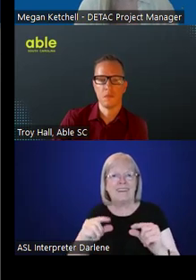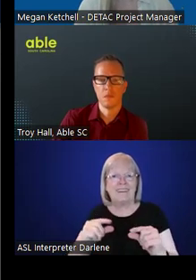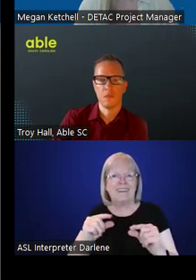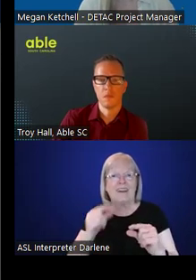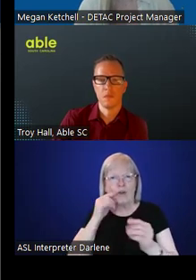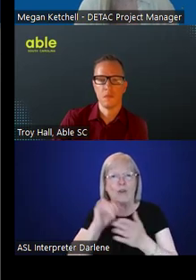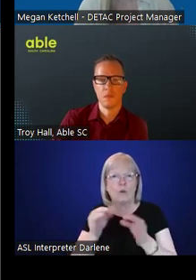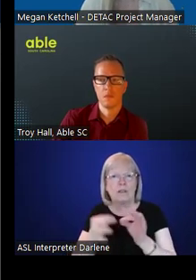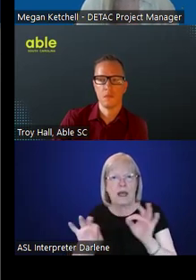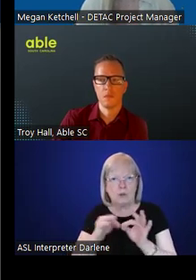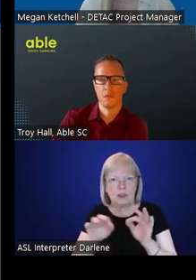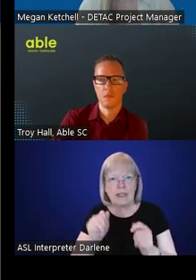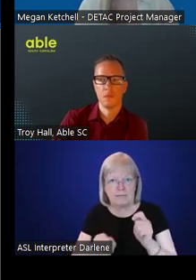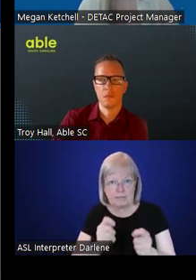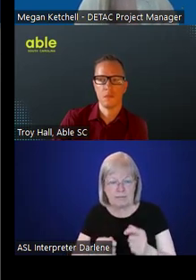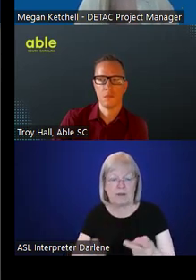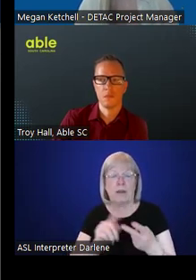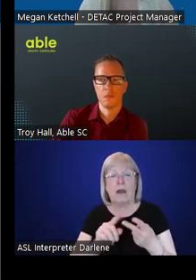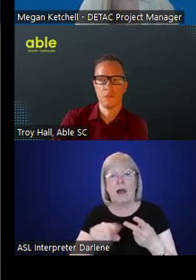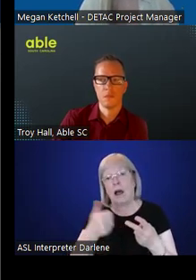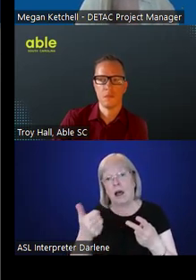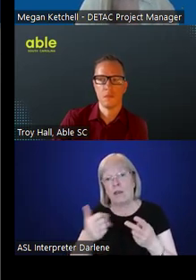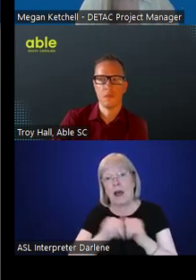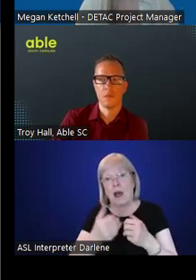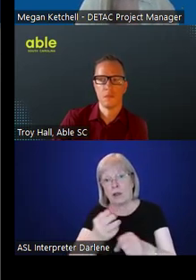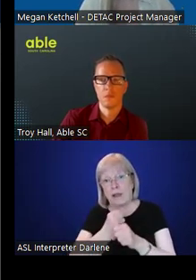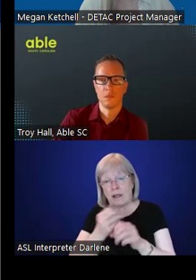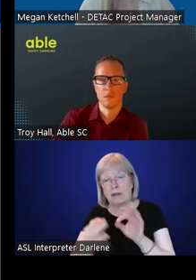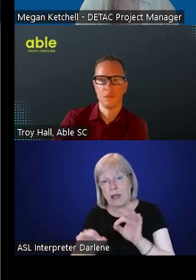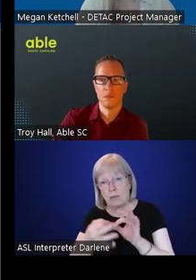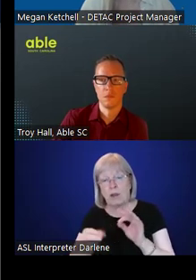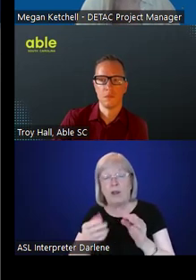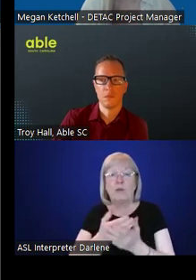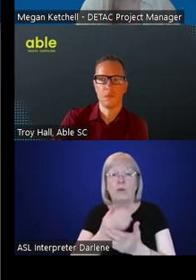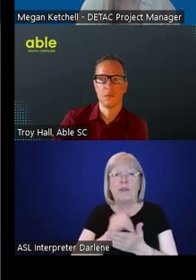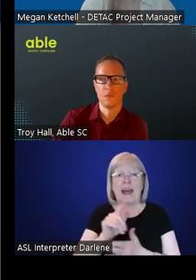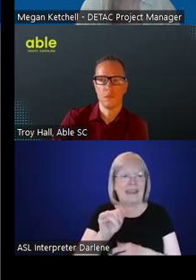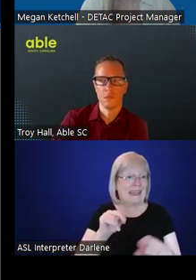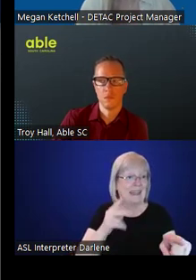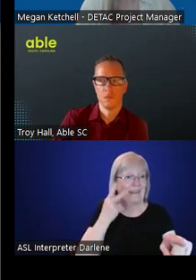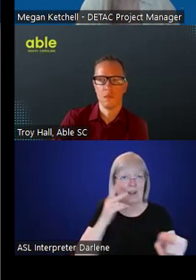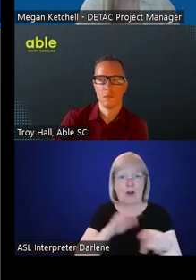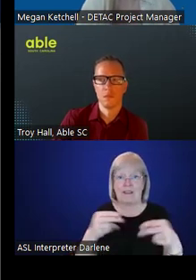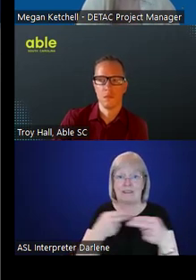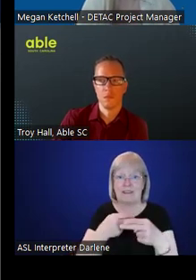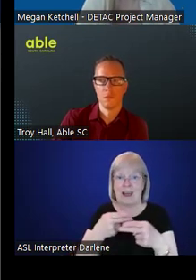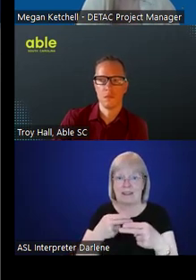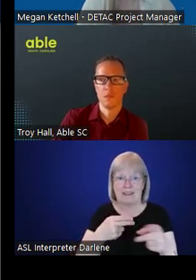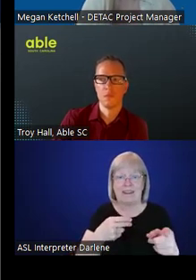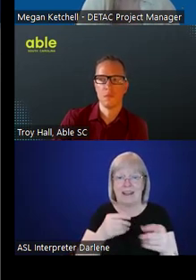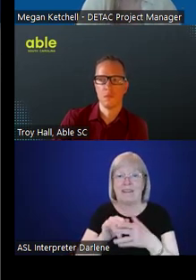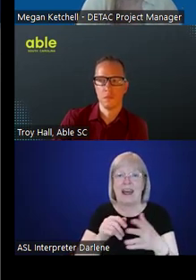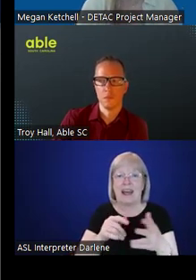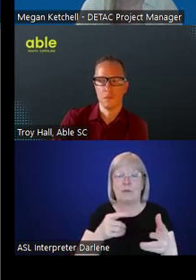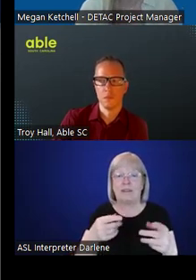those captions. The other way to access those captions is through that link that's on the slides here, and those slides were provided as